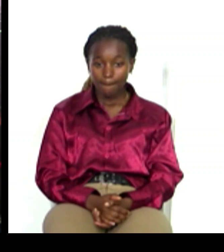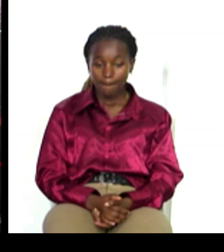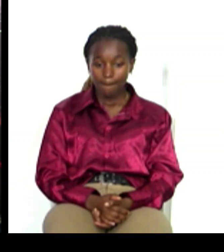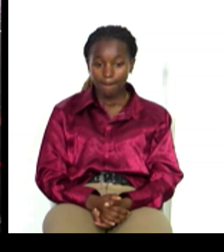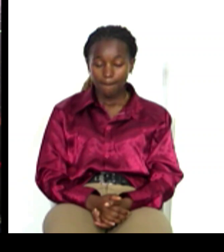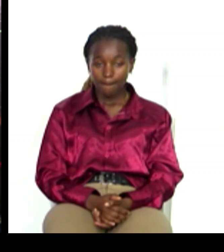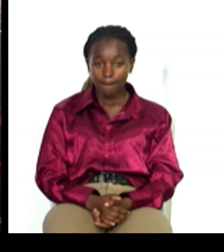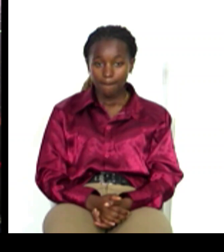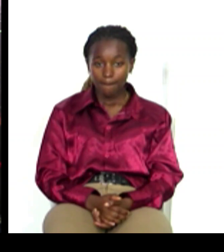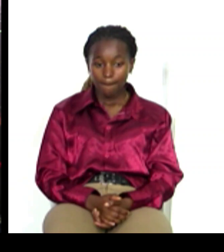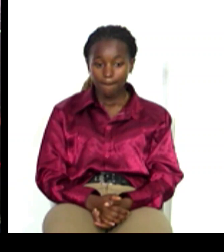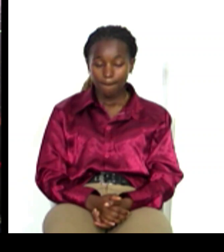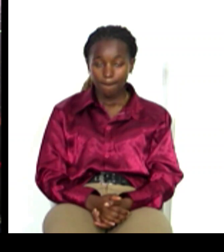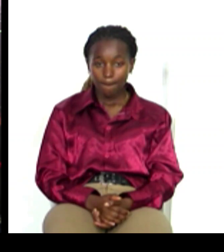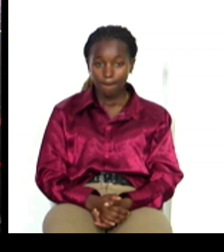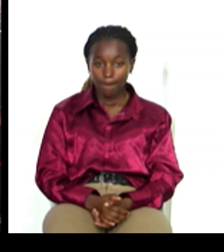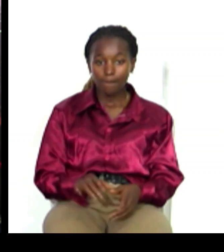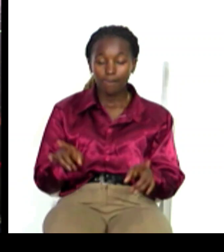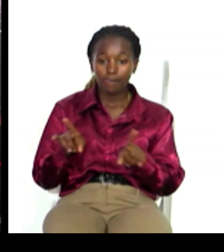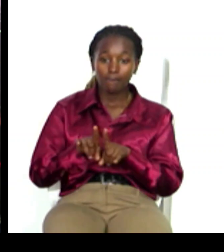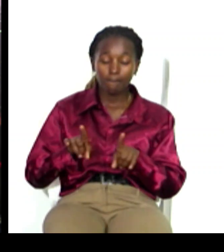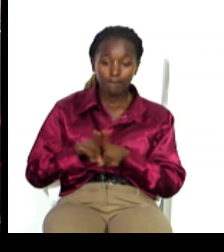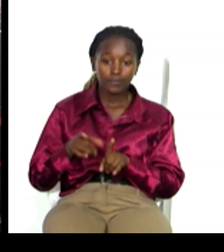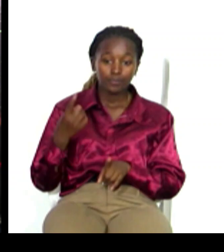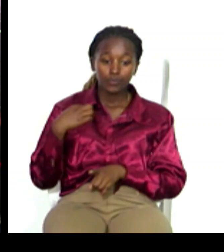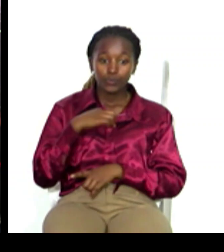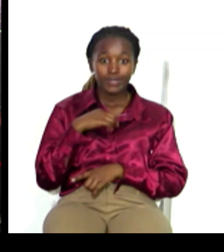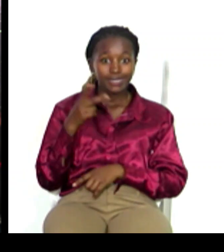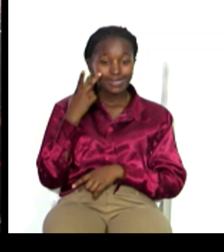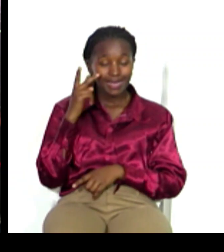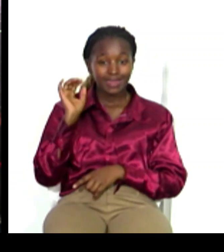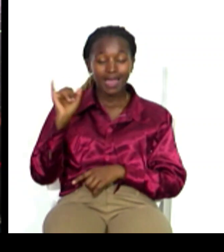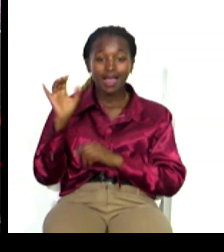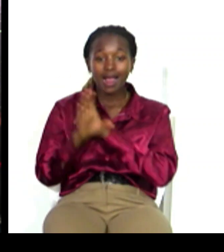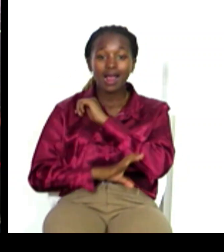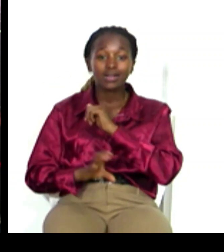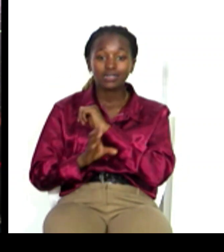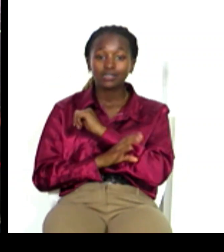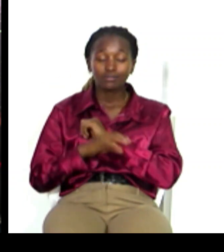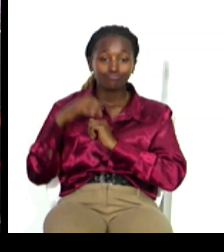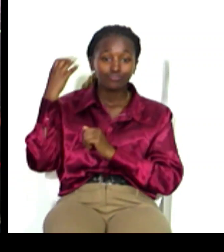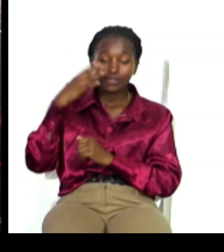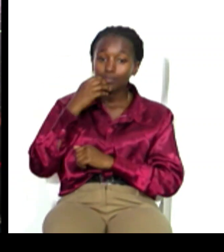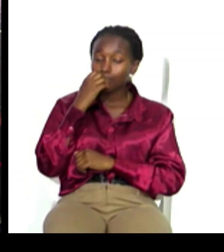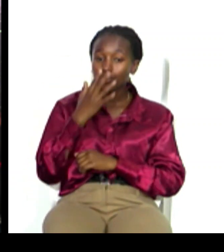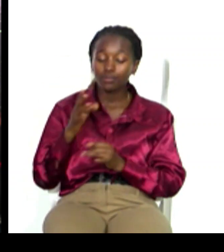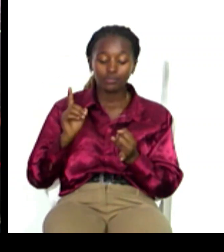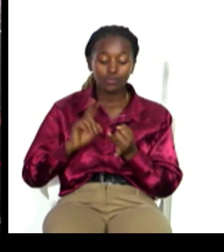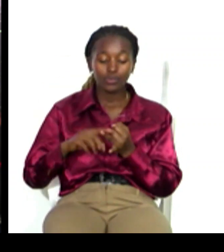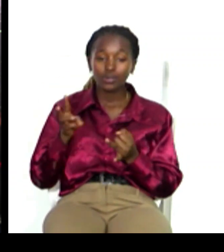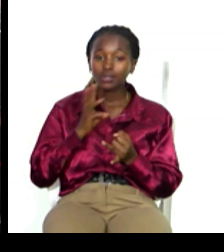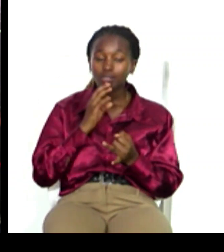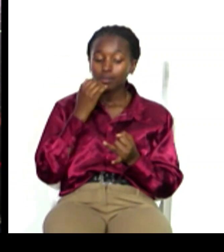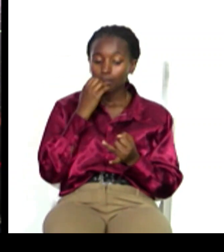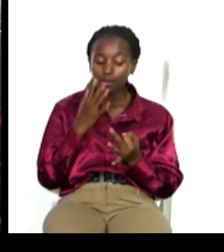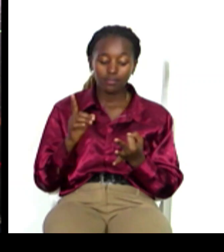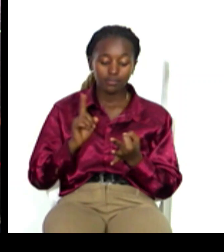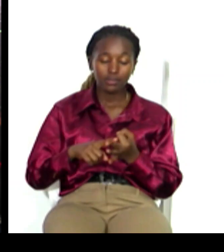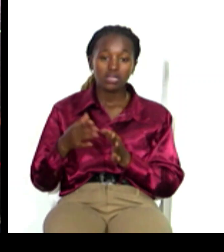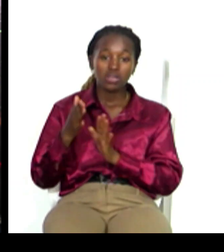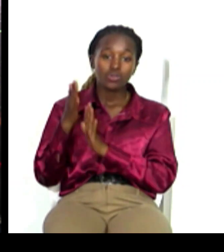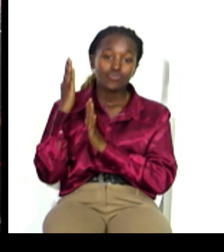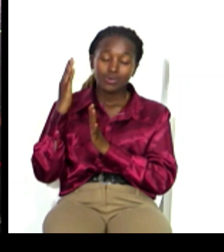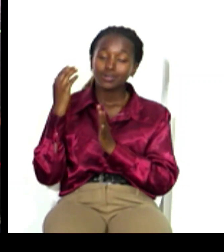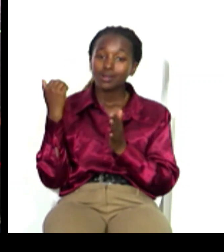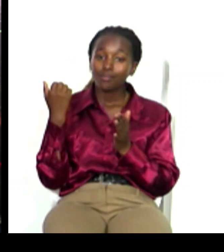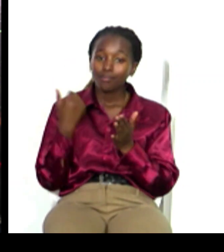it. To see right now, in Goma, there's no electricity, there's no water, there's poor sanitation, insecurity is